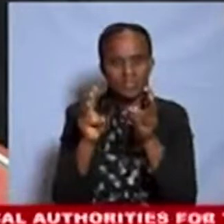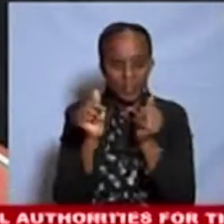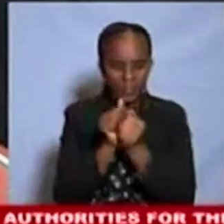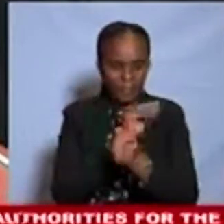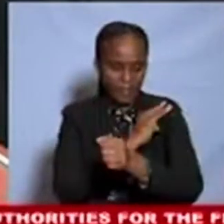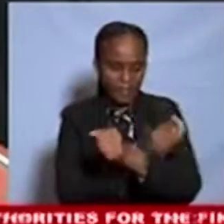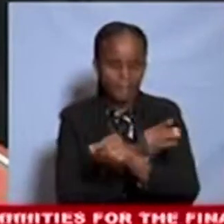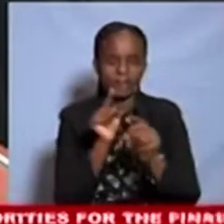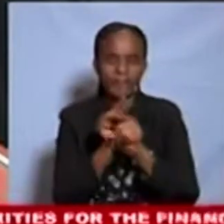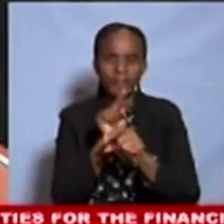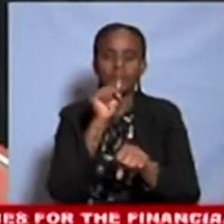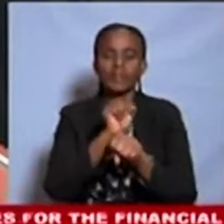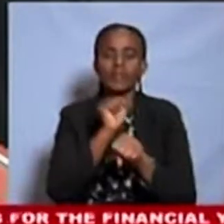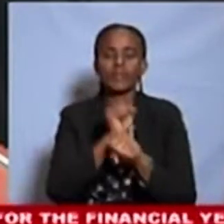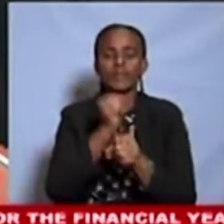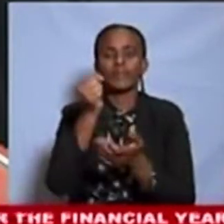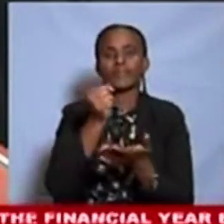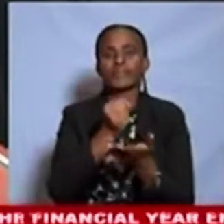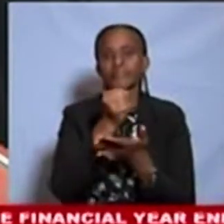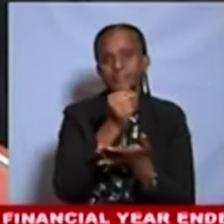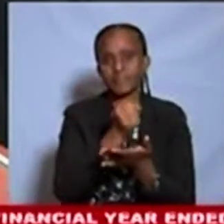mandate to employ.